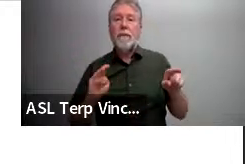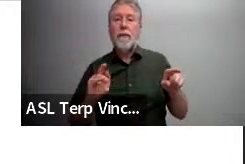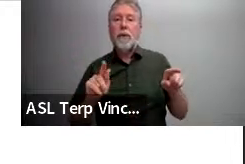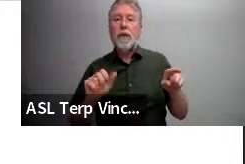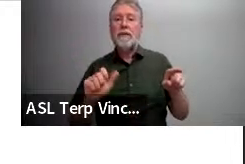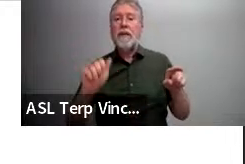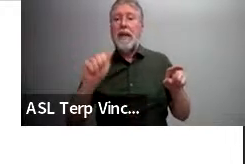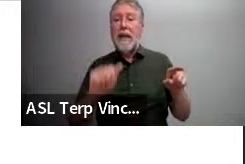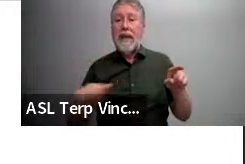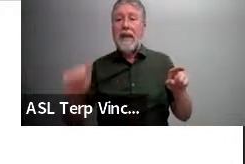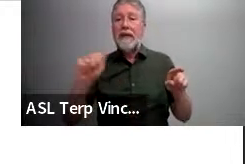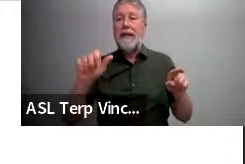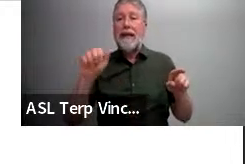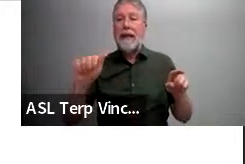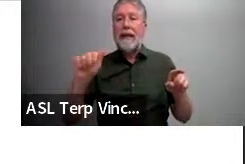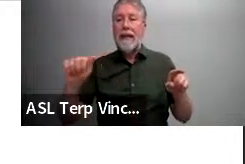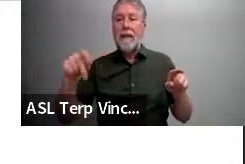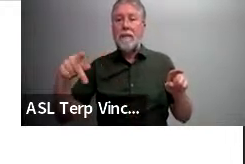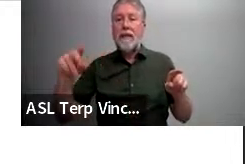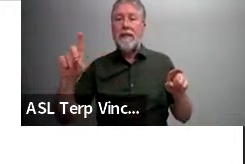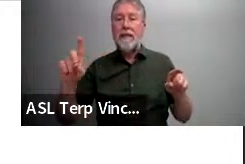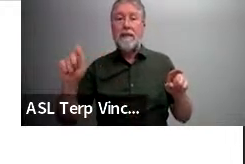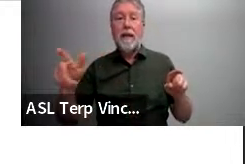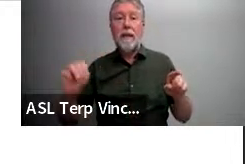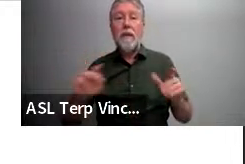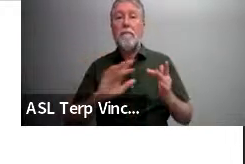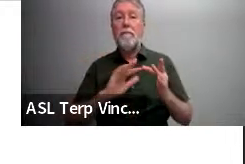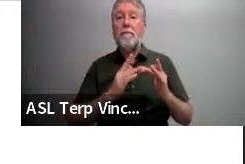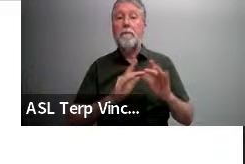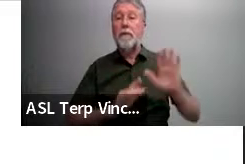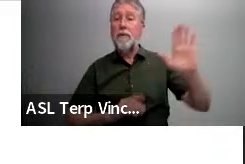communications@aapd.com, and the website is simply